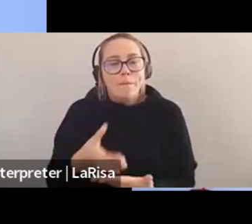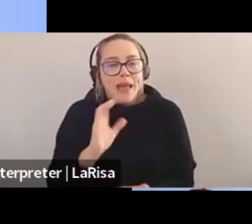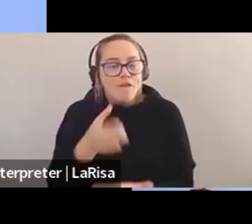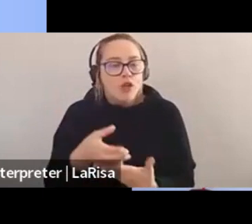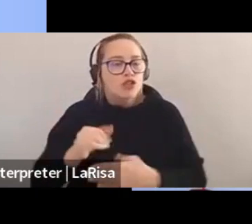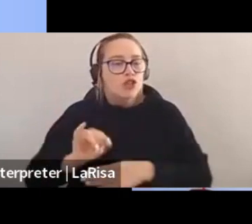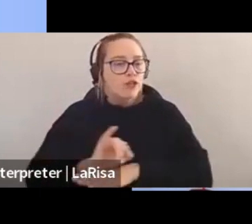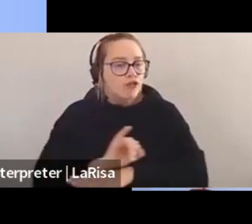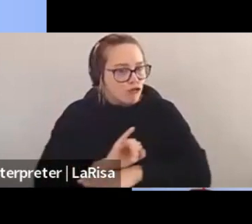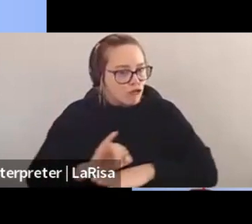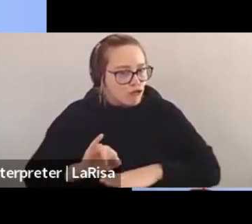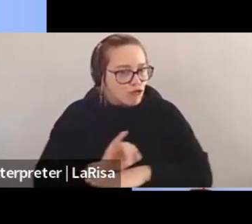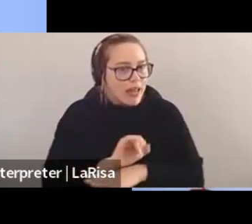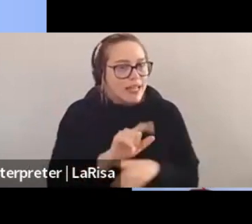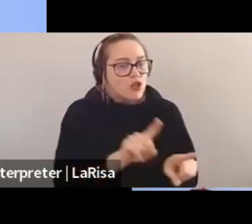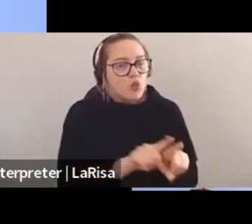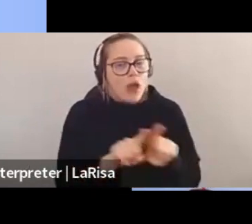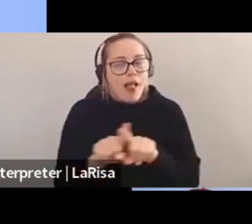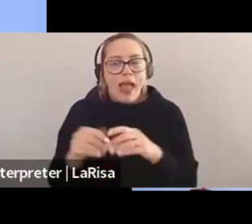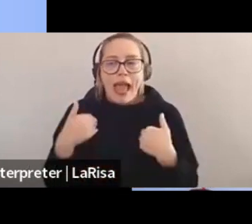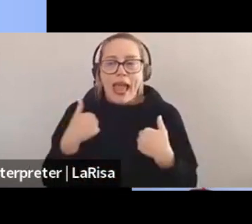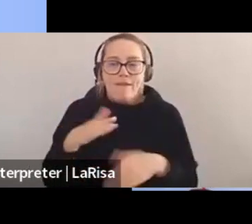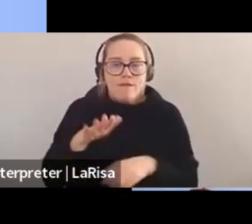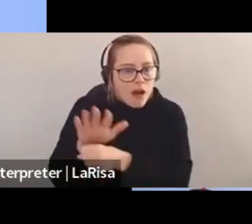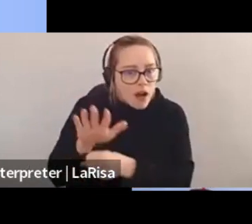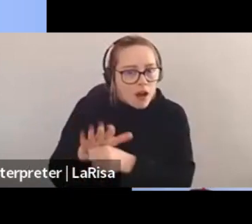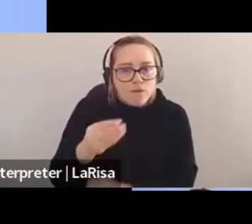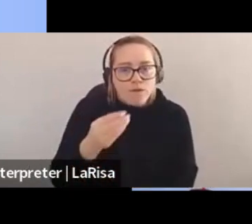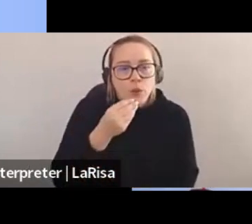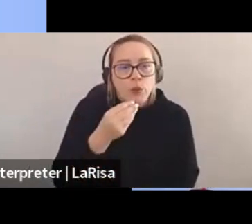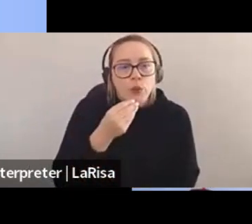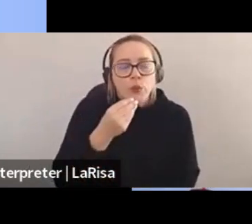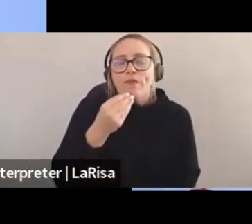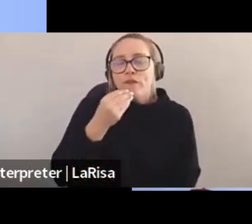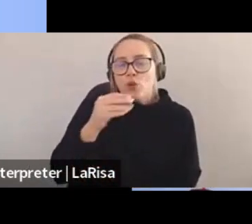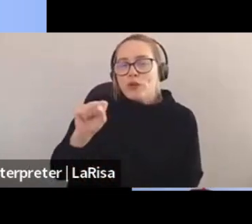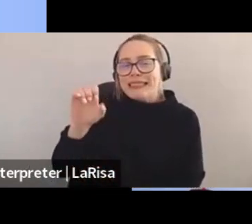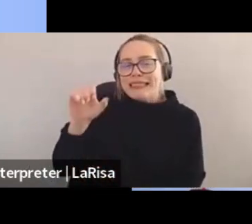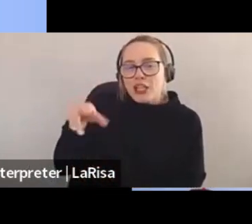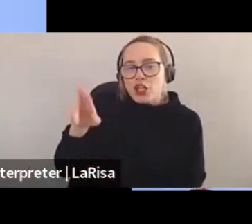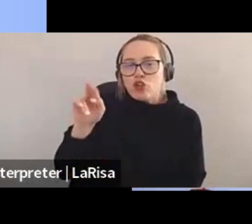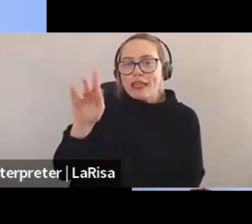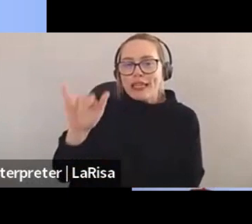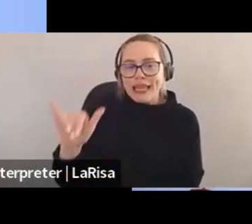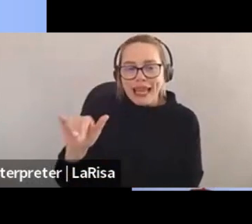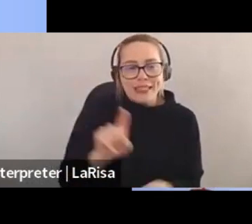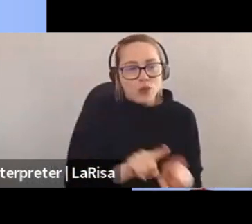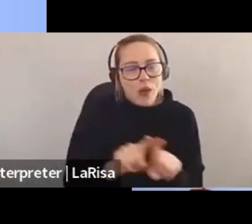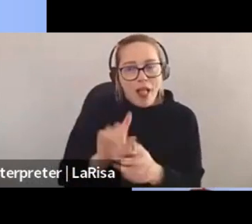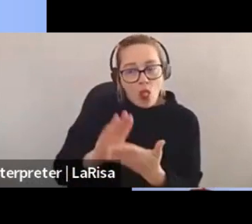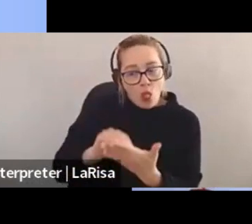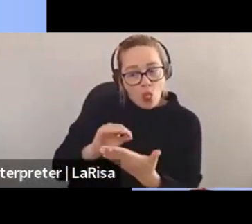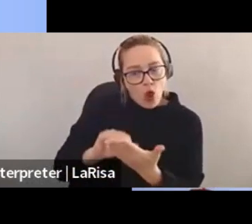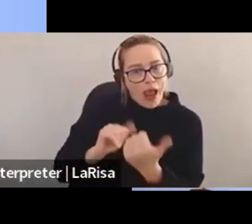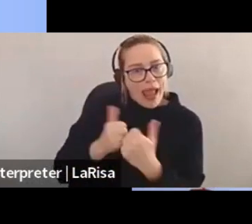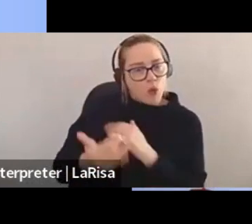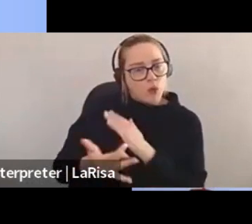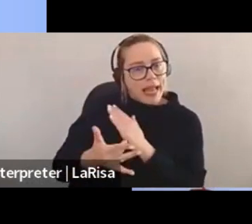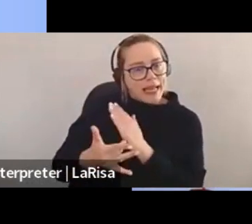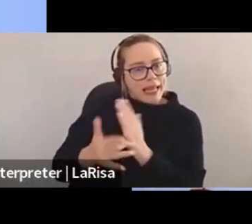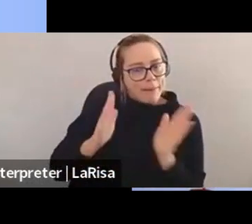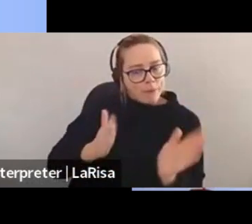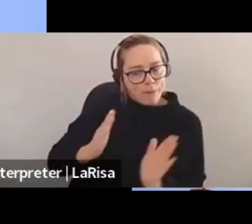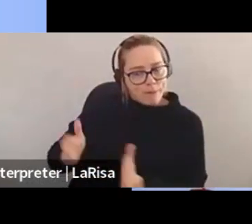possibilities in the food and beverage industry, ensure food security, and learn healthy preparation